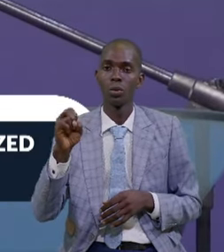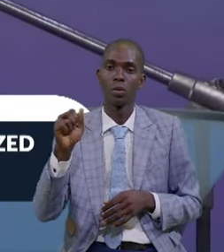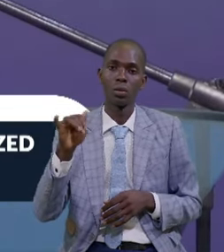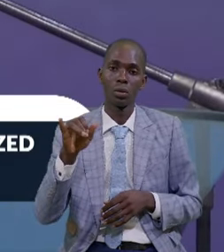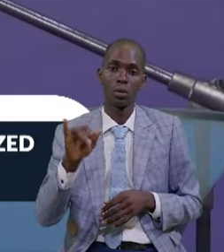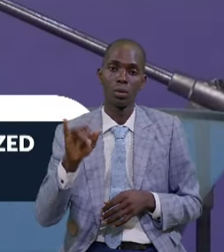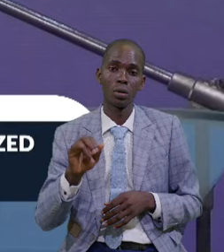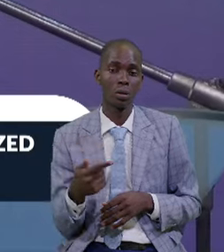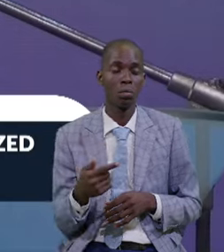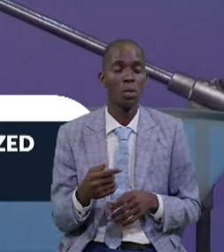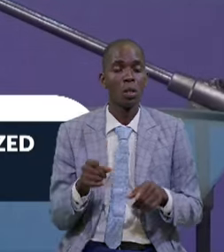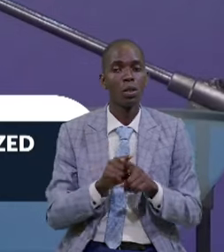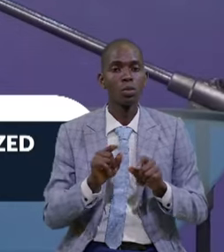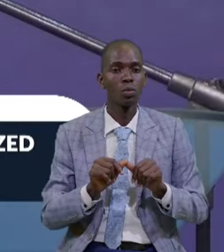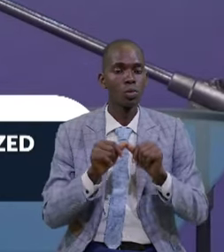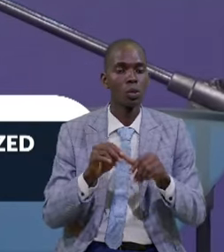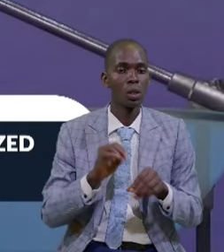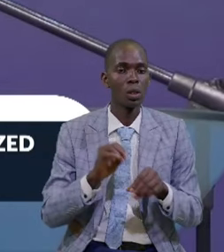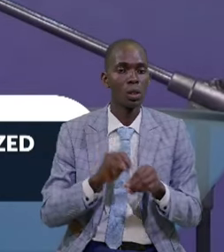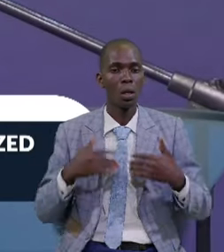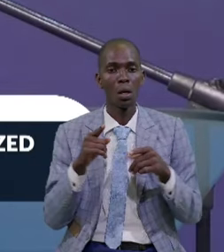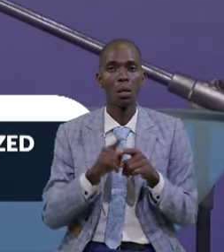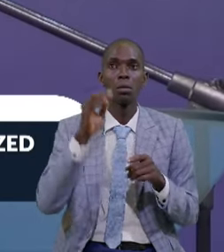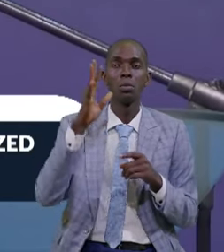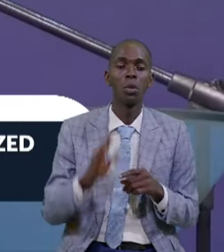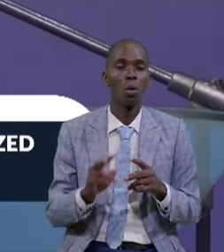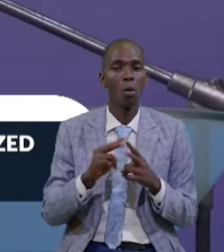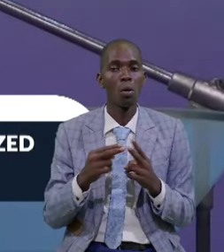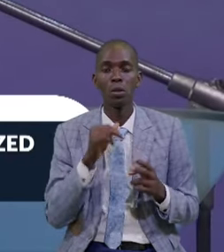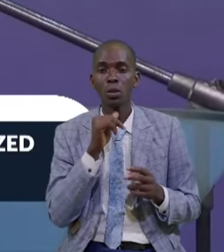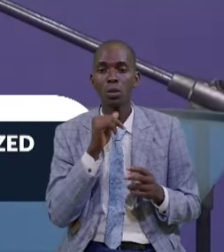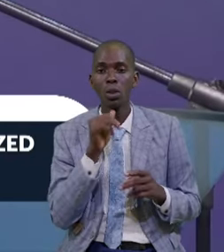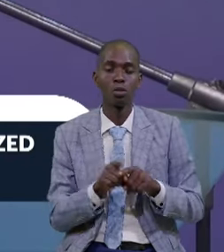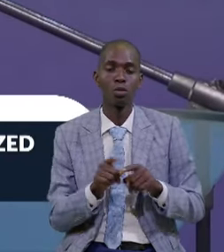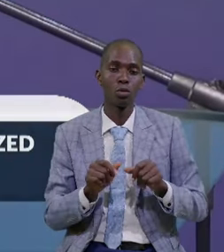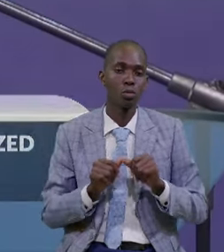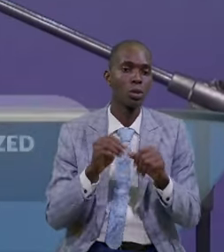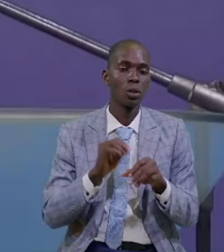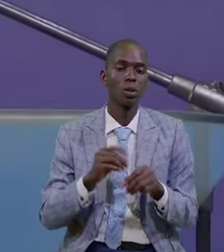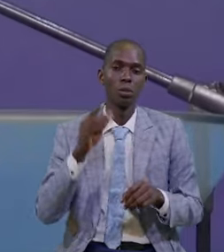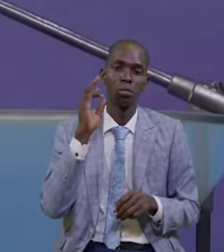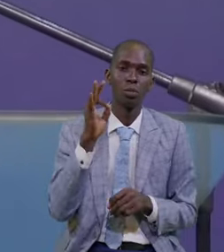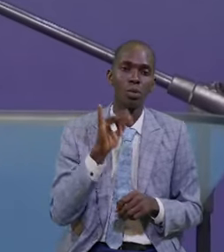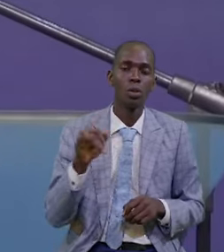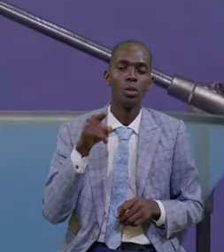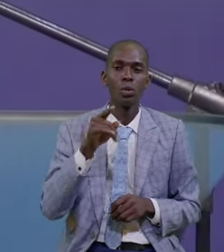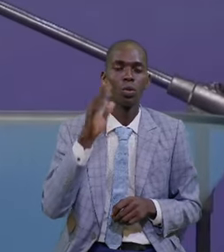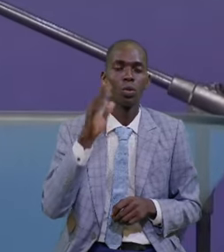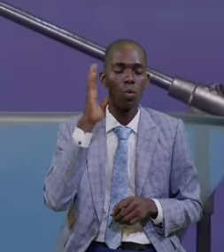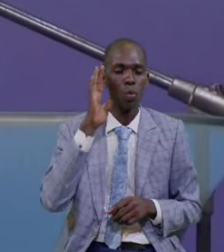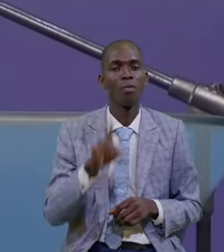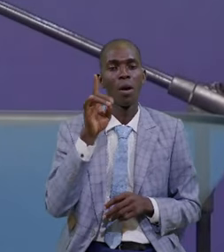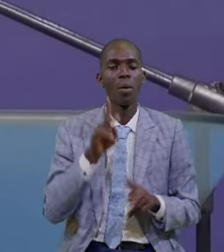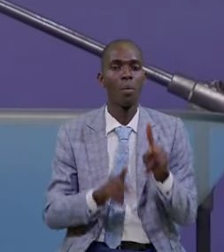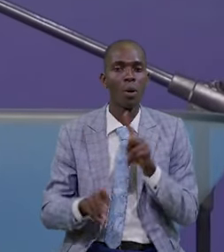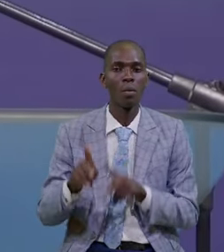whether you're a minister or not, and as you go on in ministry, you'll find people that